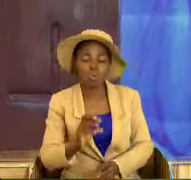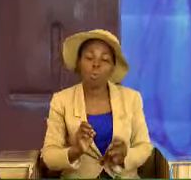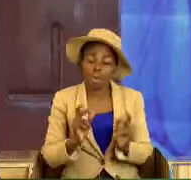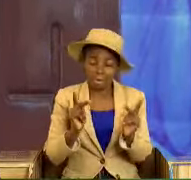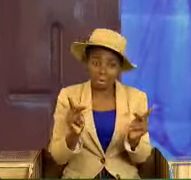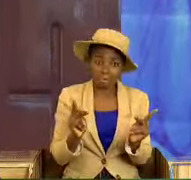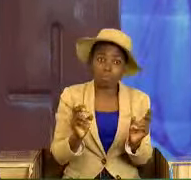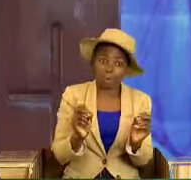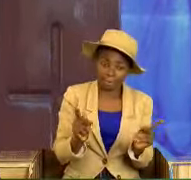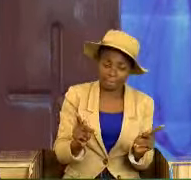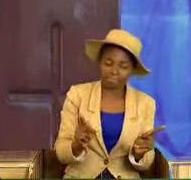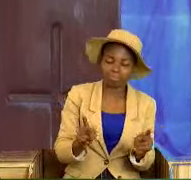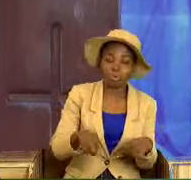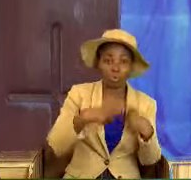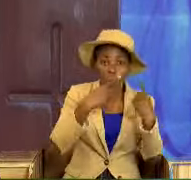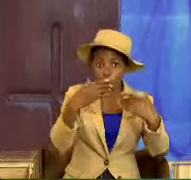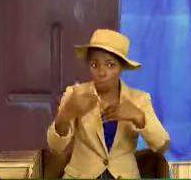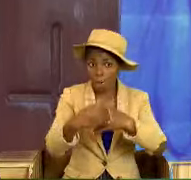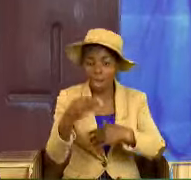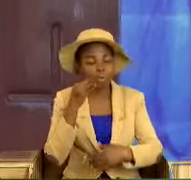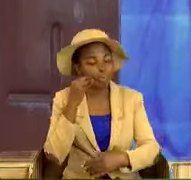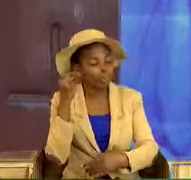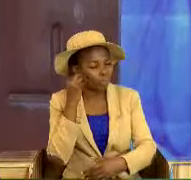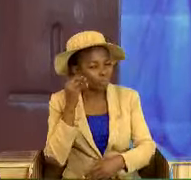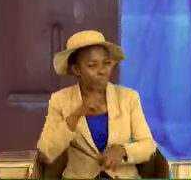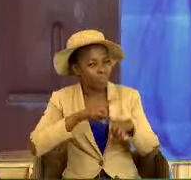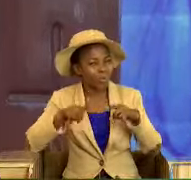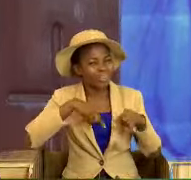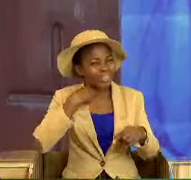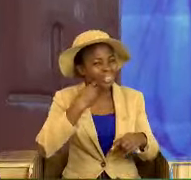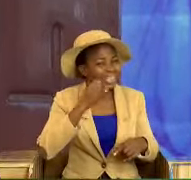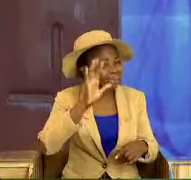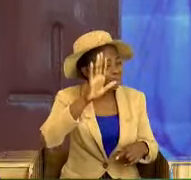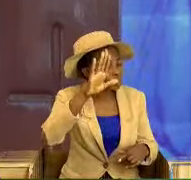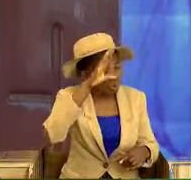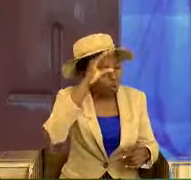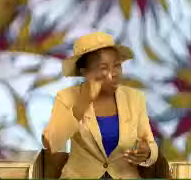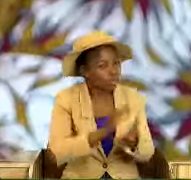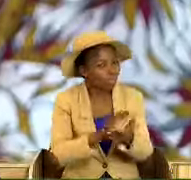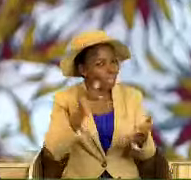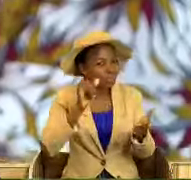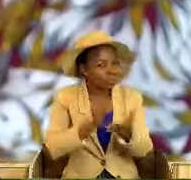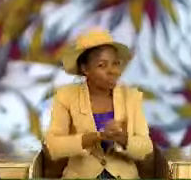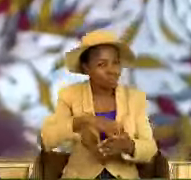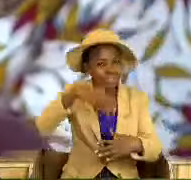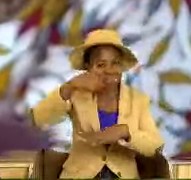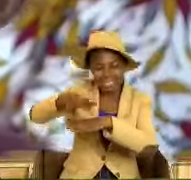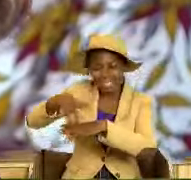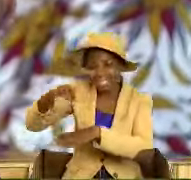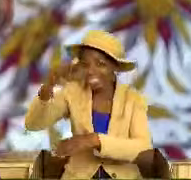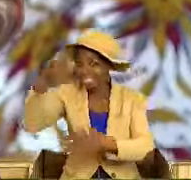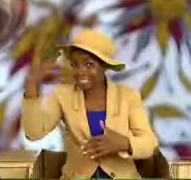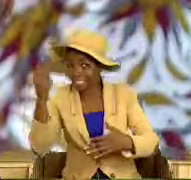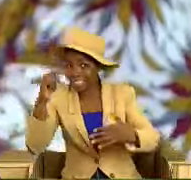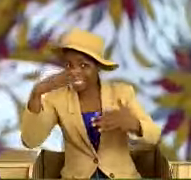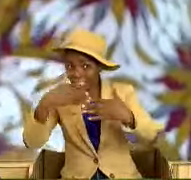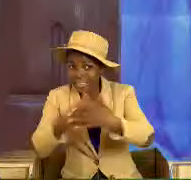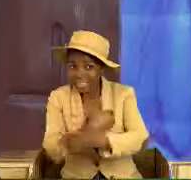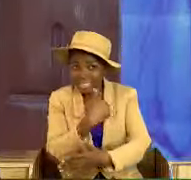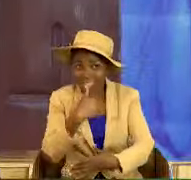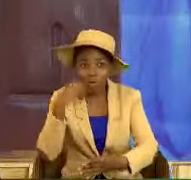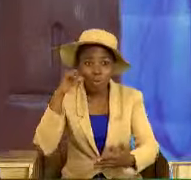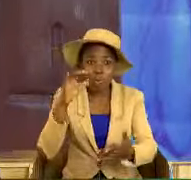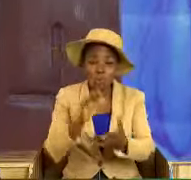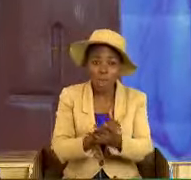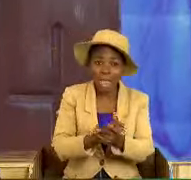back home tell your husband to send away the new wife before this time